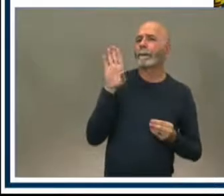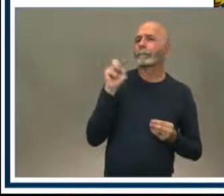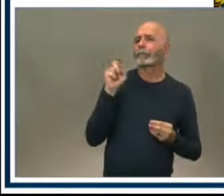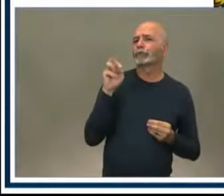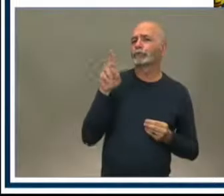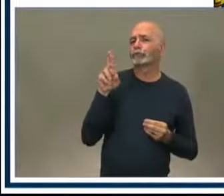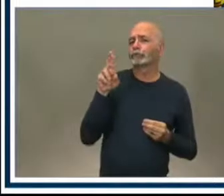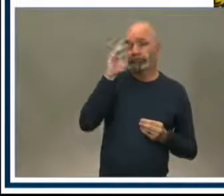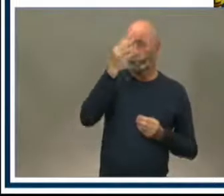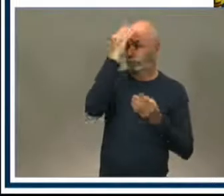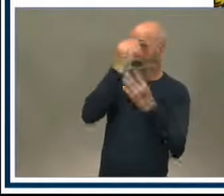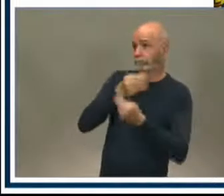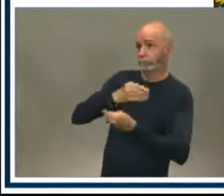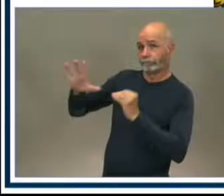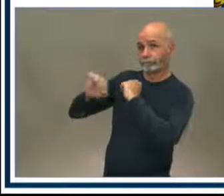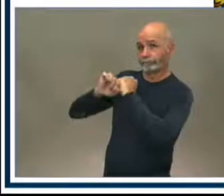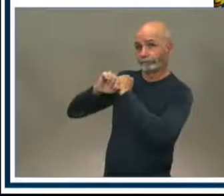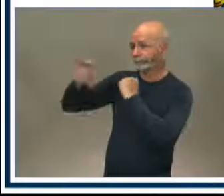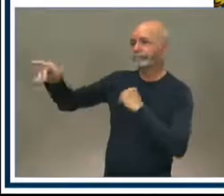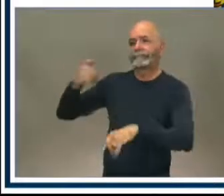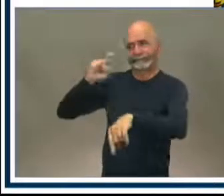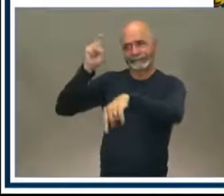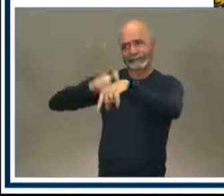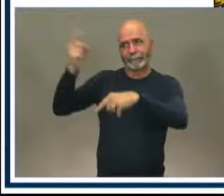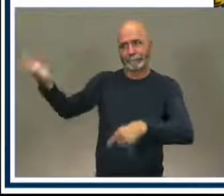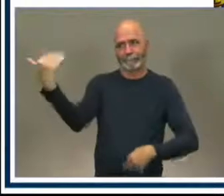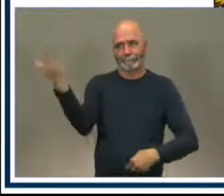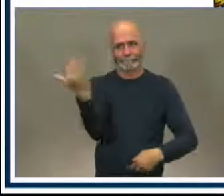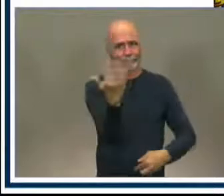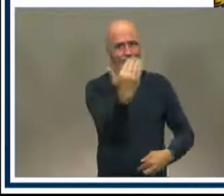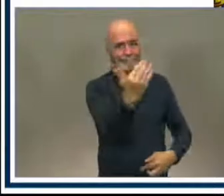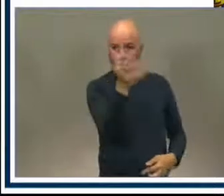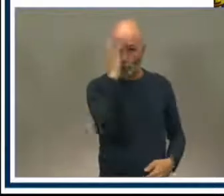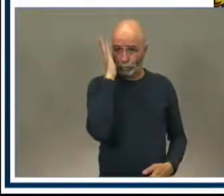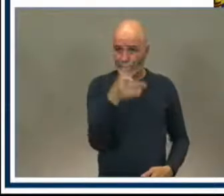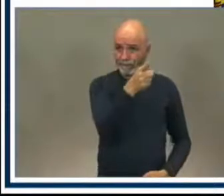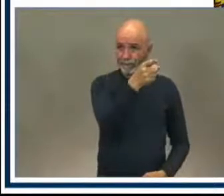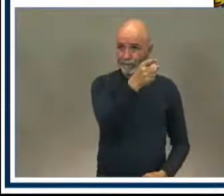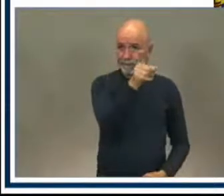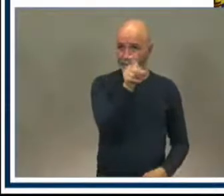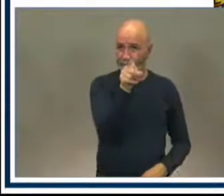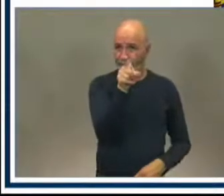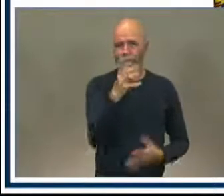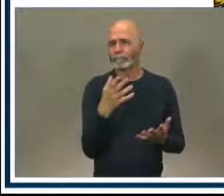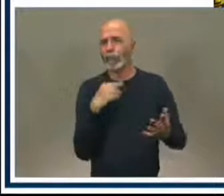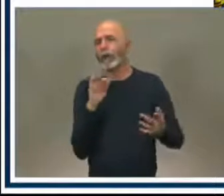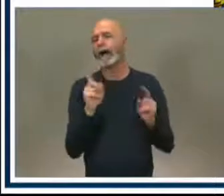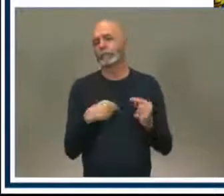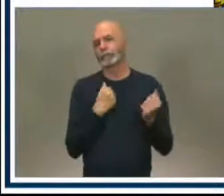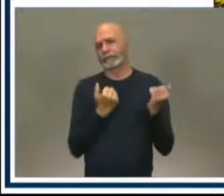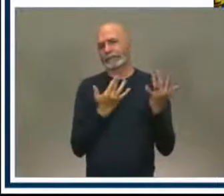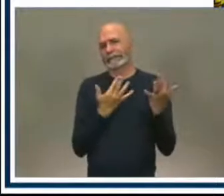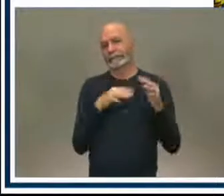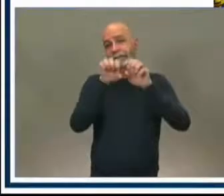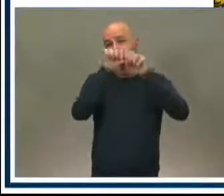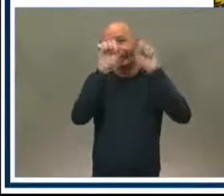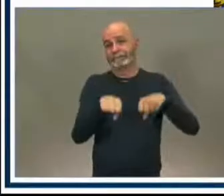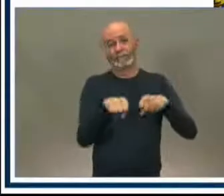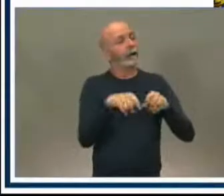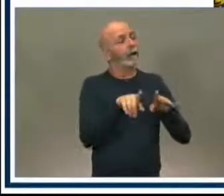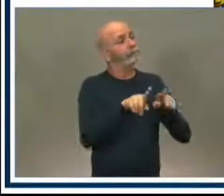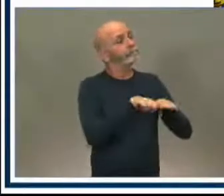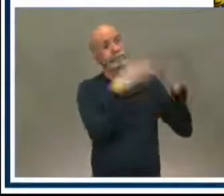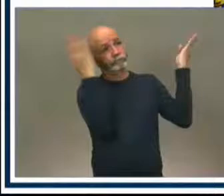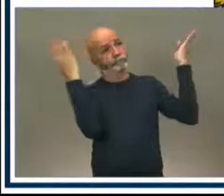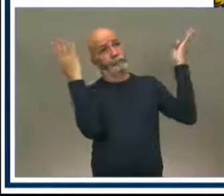comes, or are we kind of back to the beginning now where folks will watch for when the system opens up for them as they become eligible?